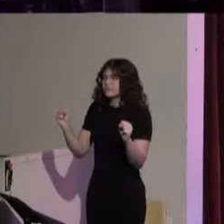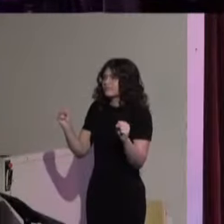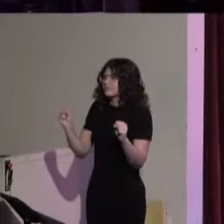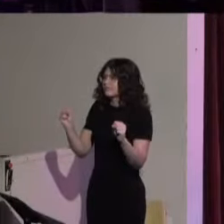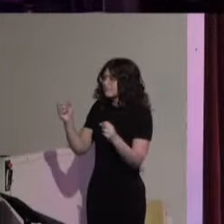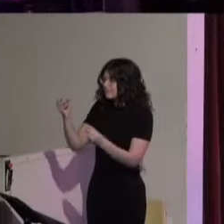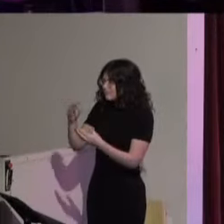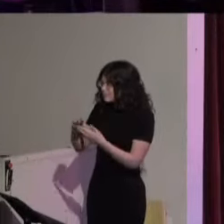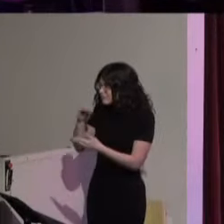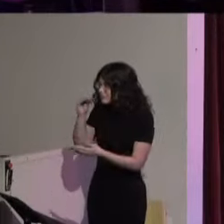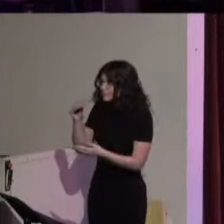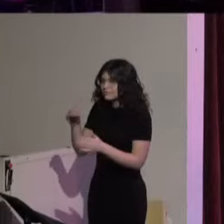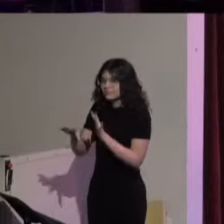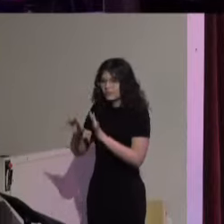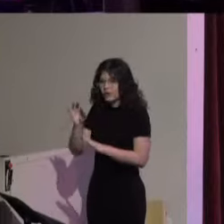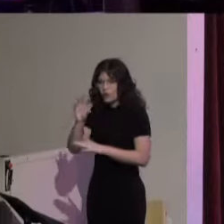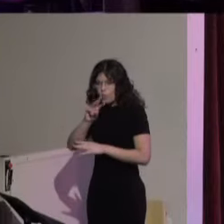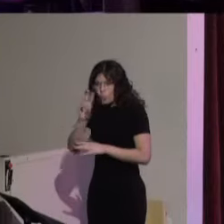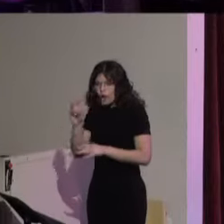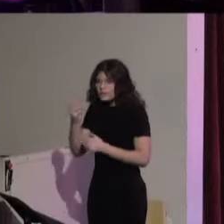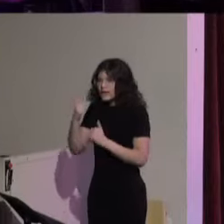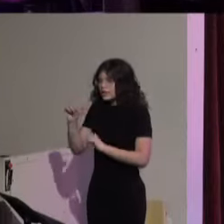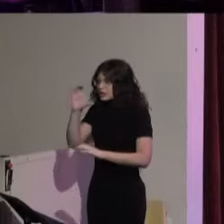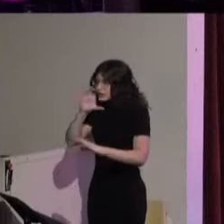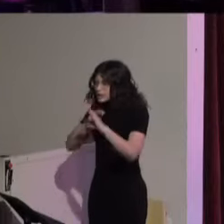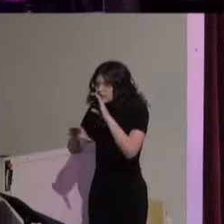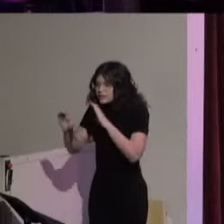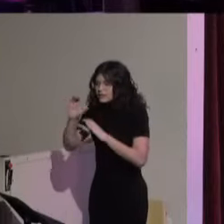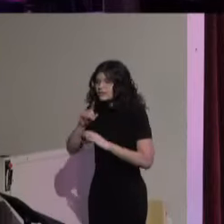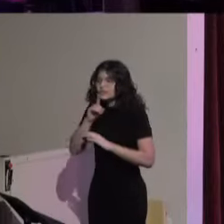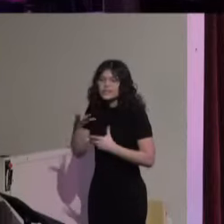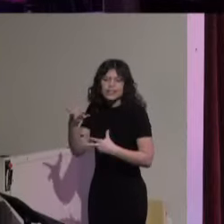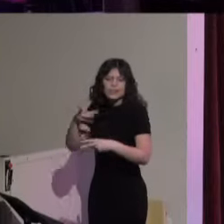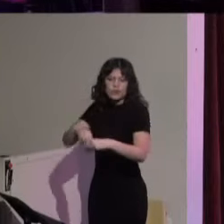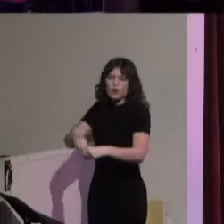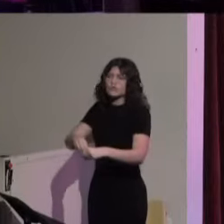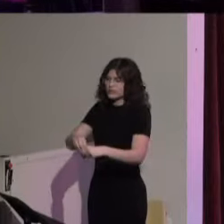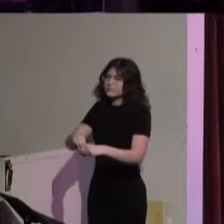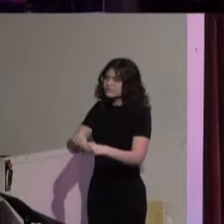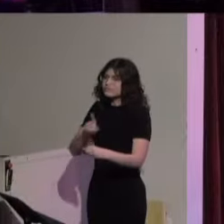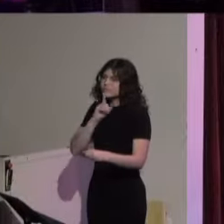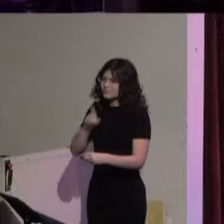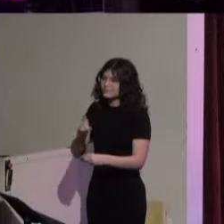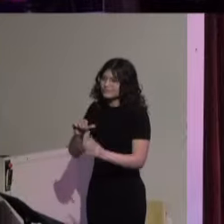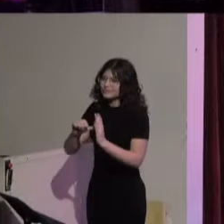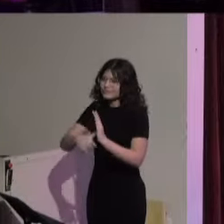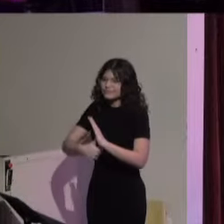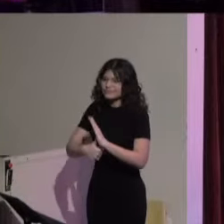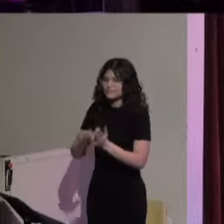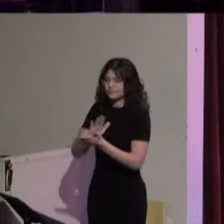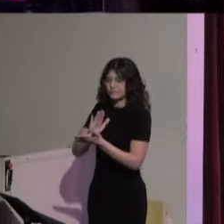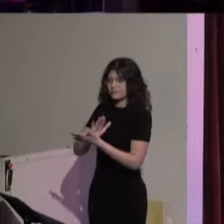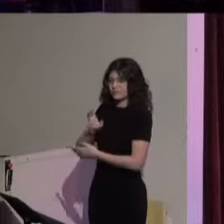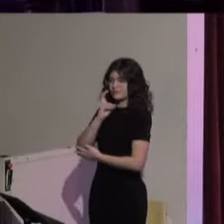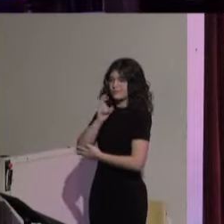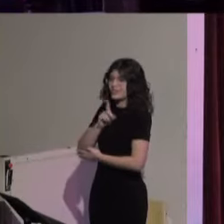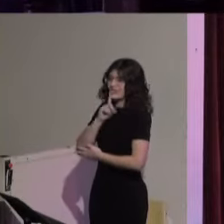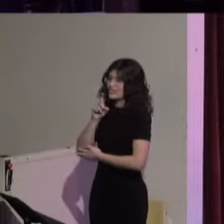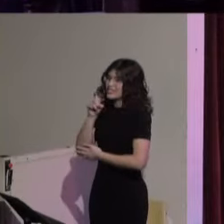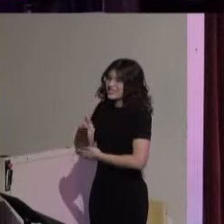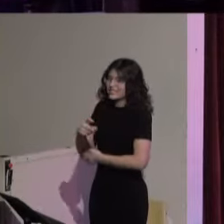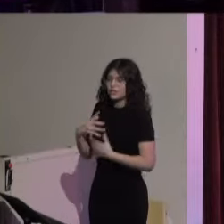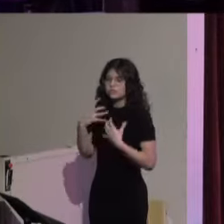look on our website, just be involved in any way that you can. The School for the Blind really like needs a